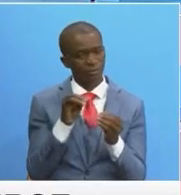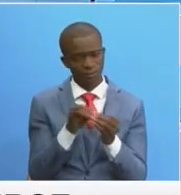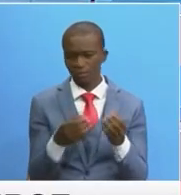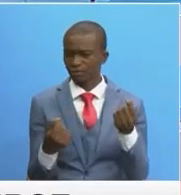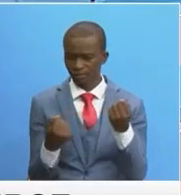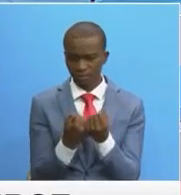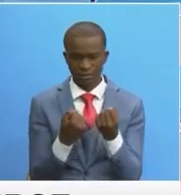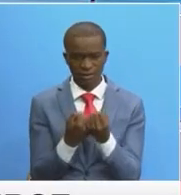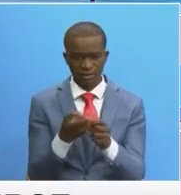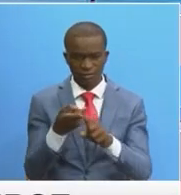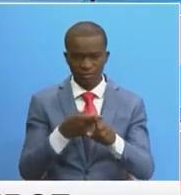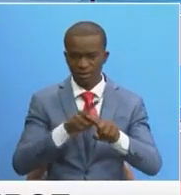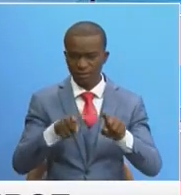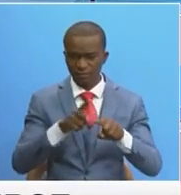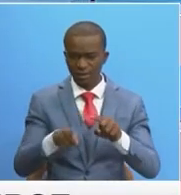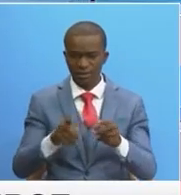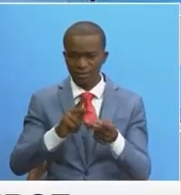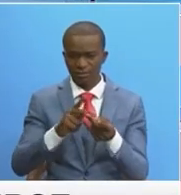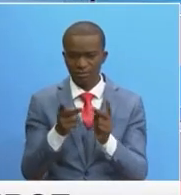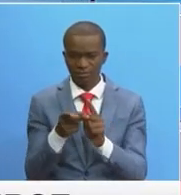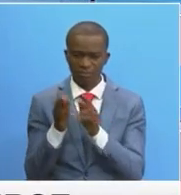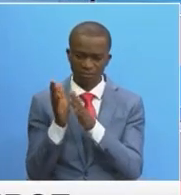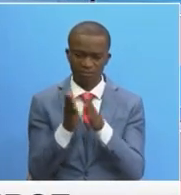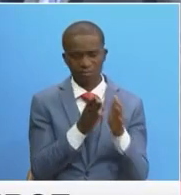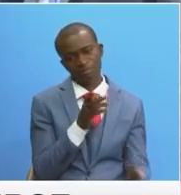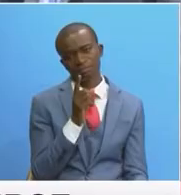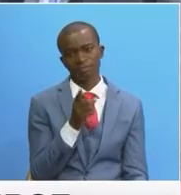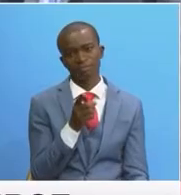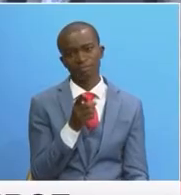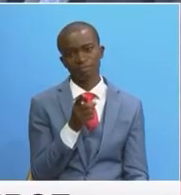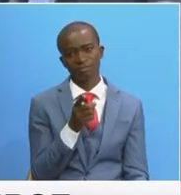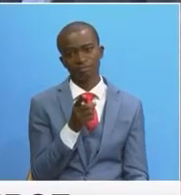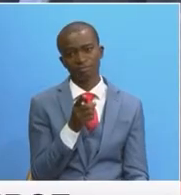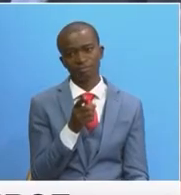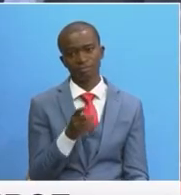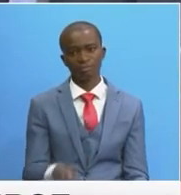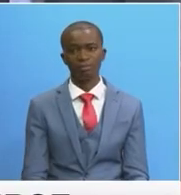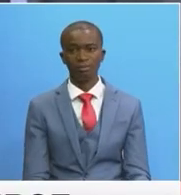industry players towards the successful holding of the event.